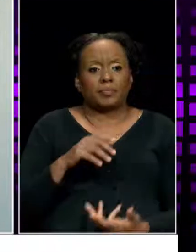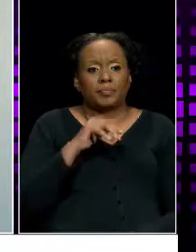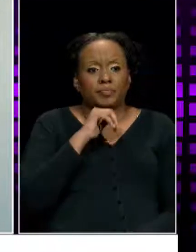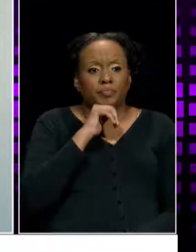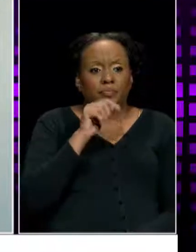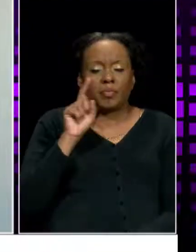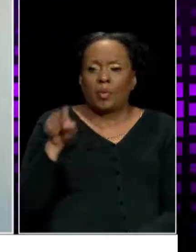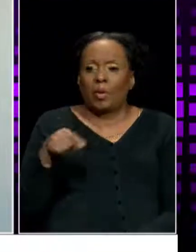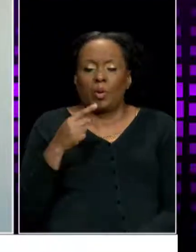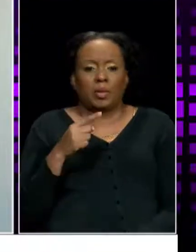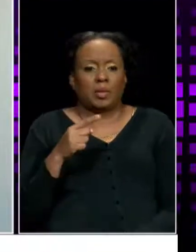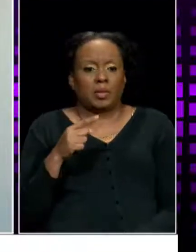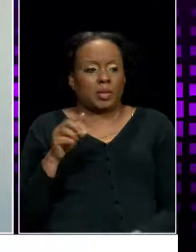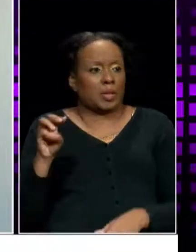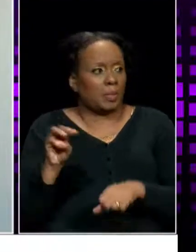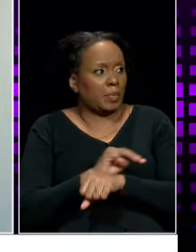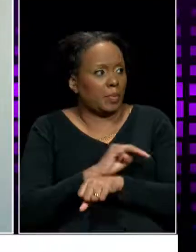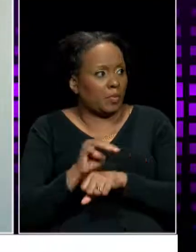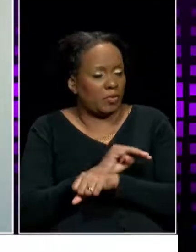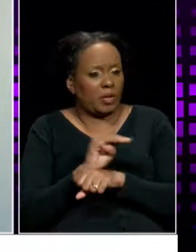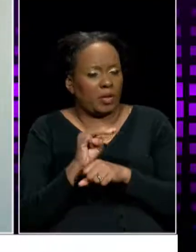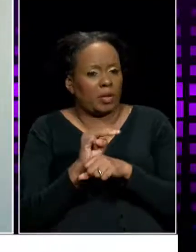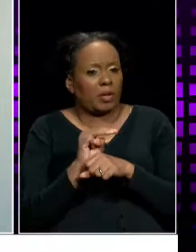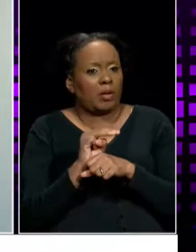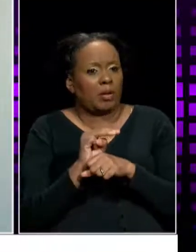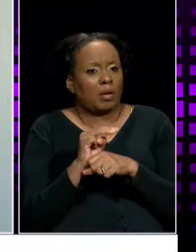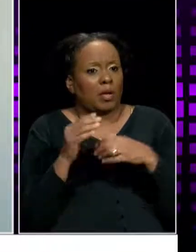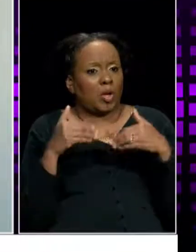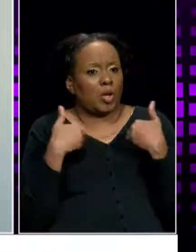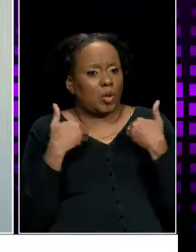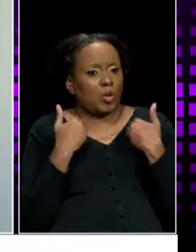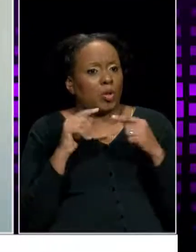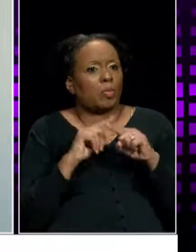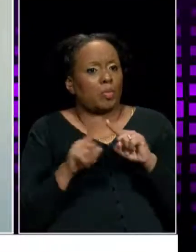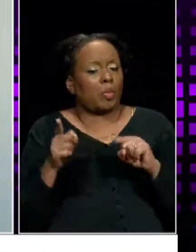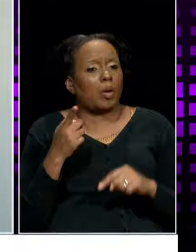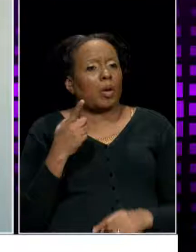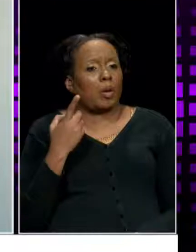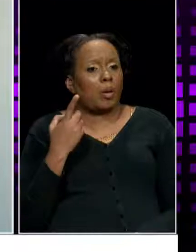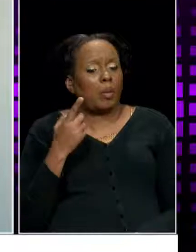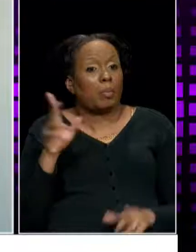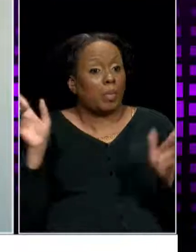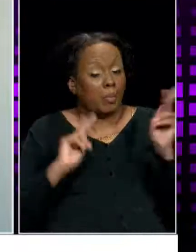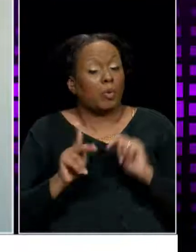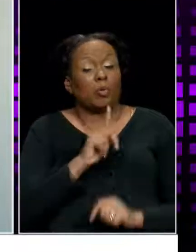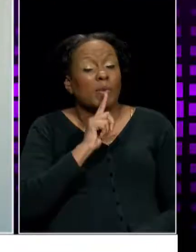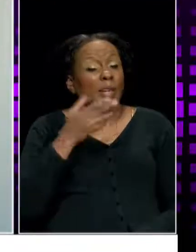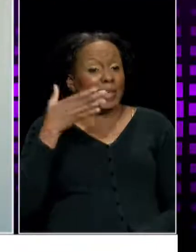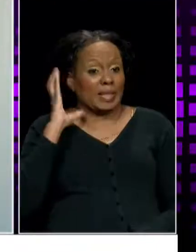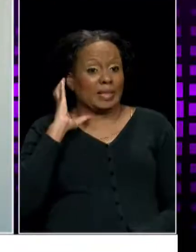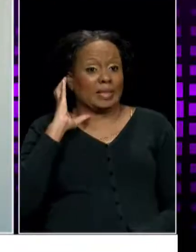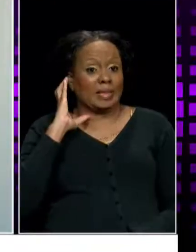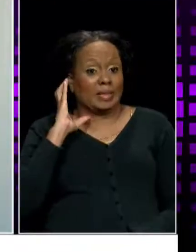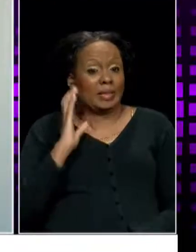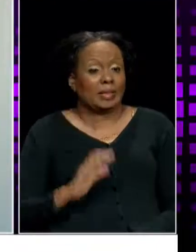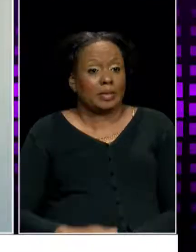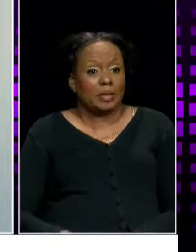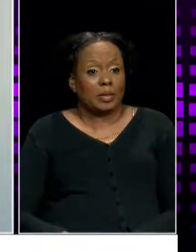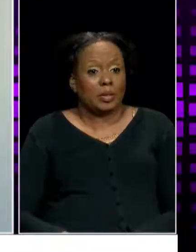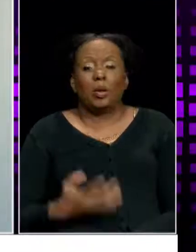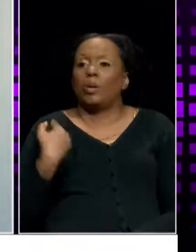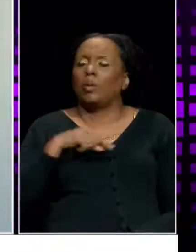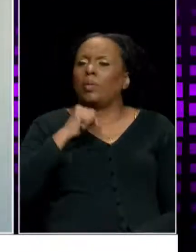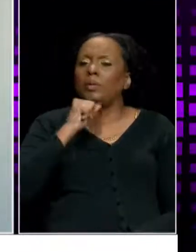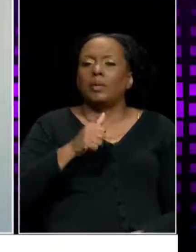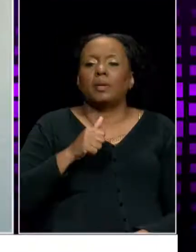the ministry is going to ignore, because we've gotten the reach so far. And we don't expect much of you. We